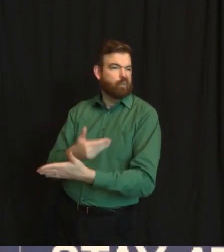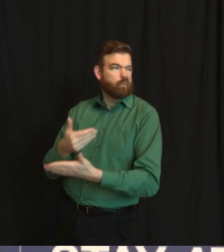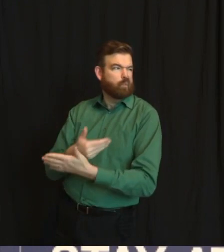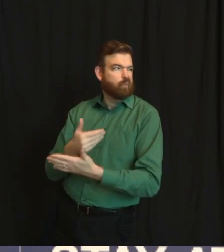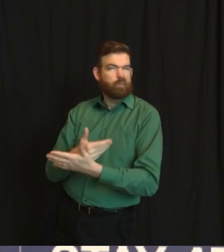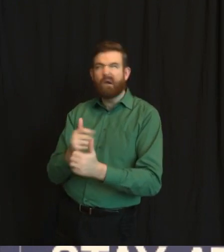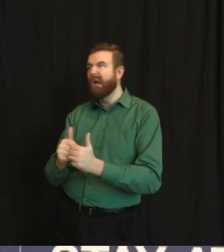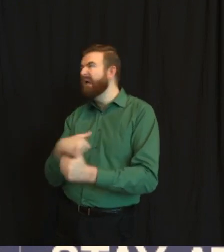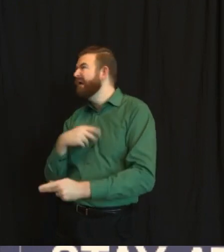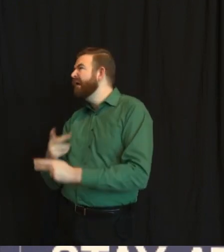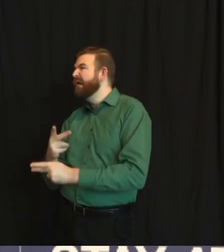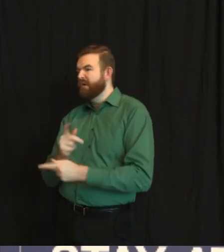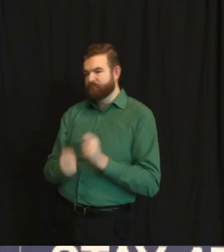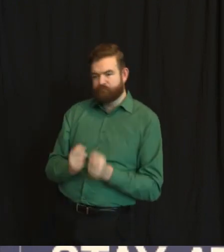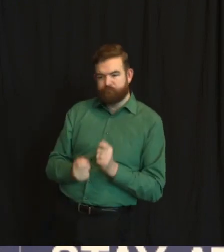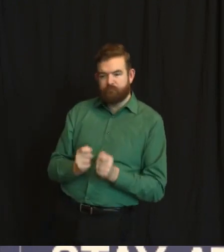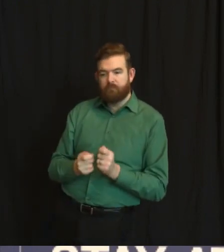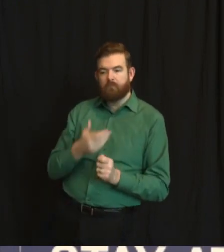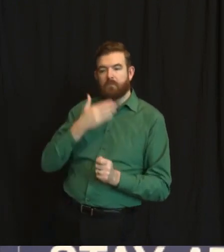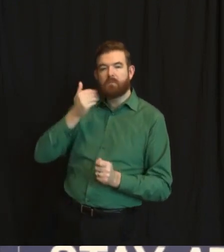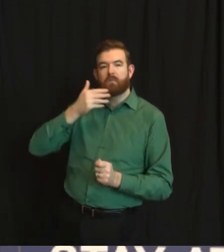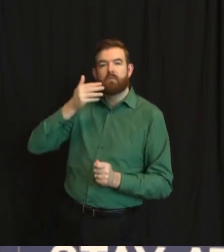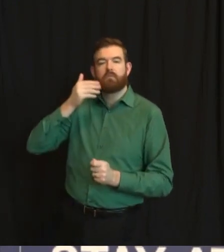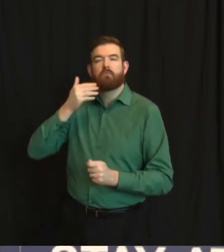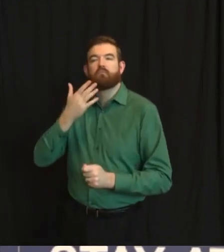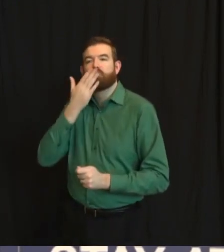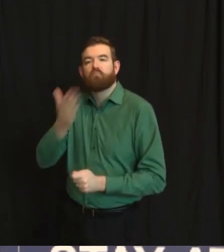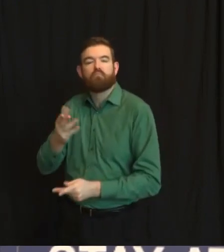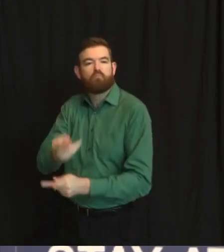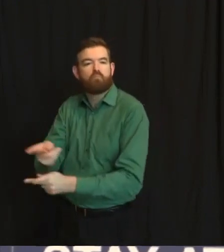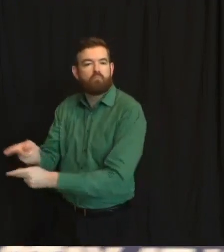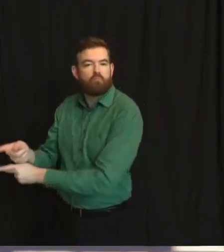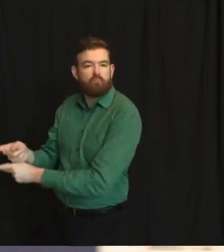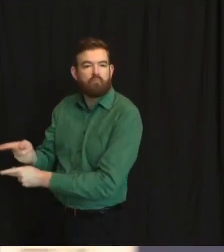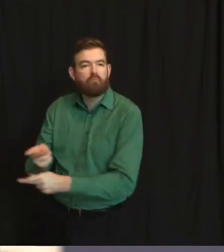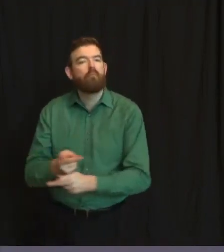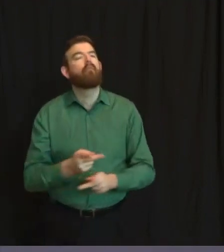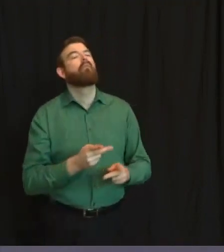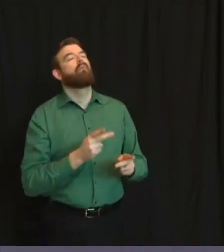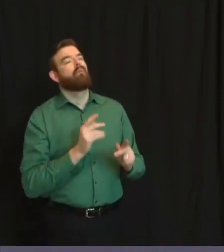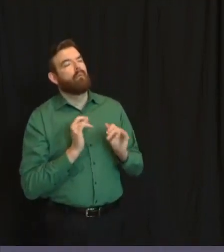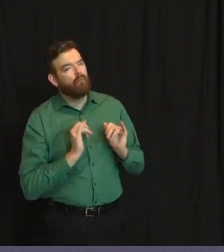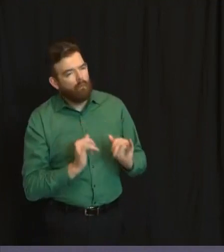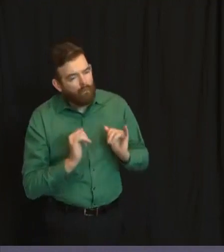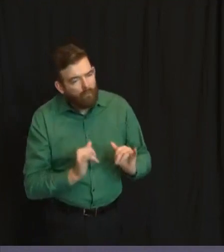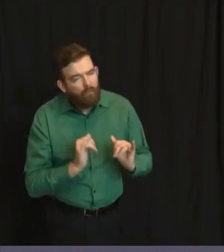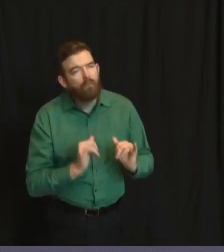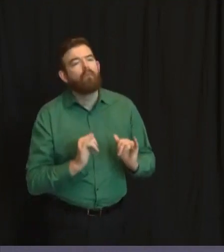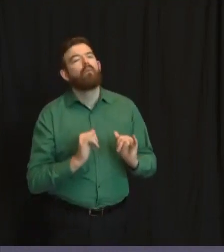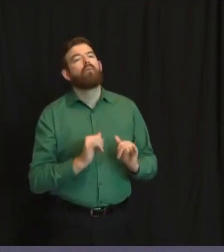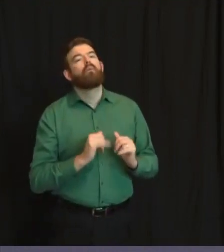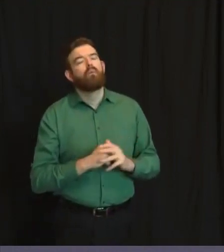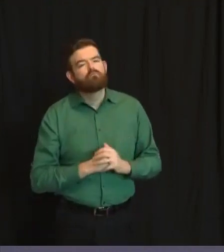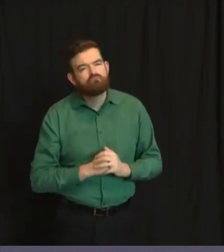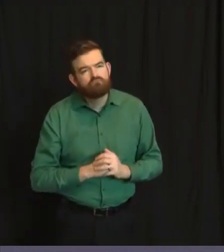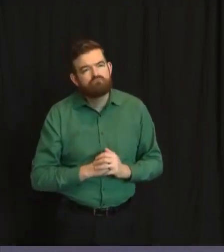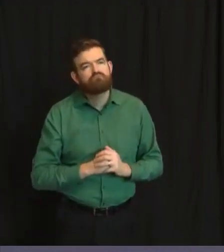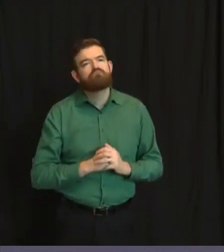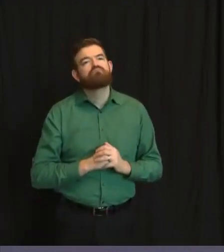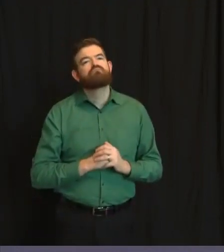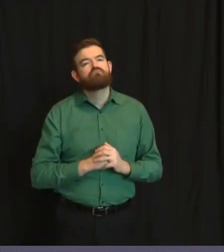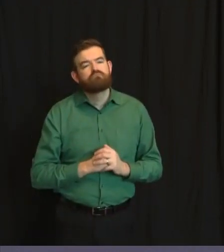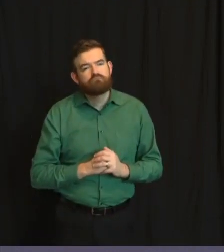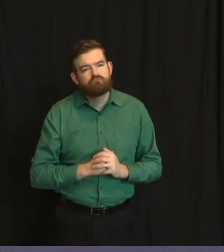has helped. Yeah, so this is an important point that you and Ed and Christina have been making, that this is, we're